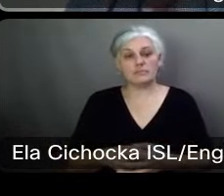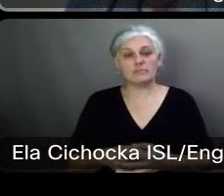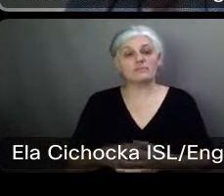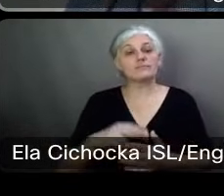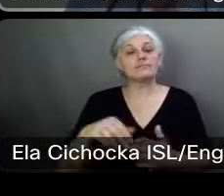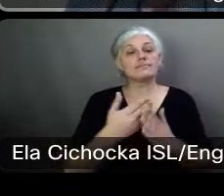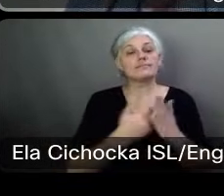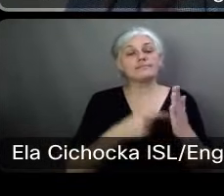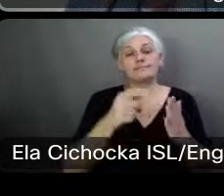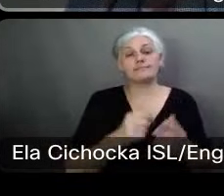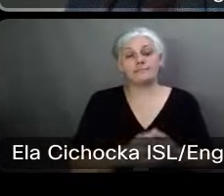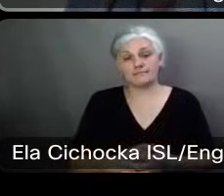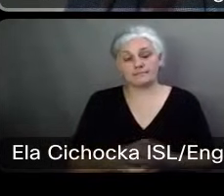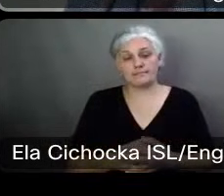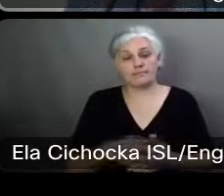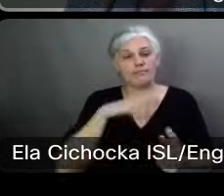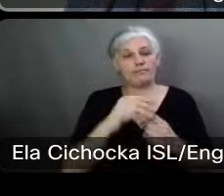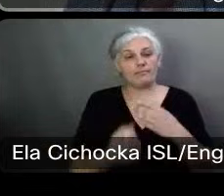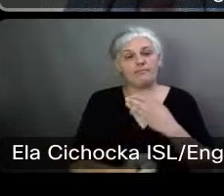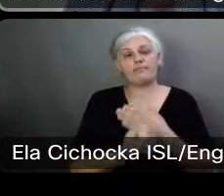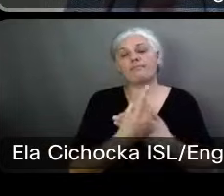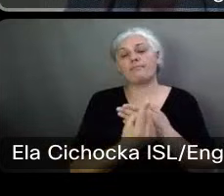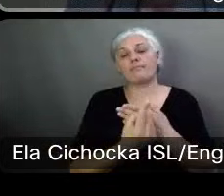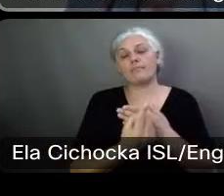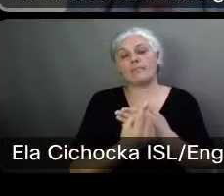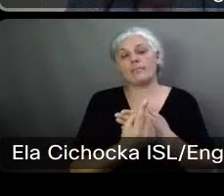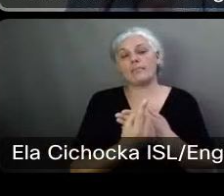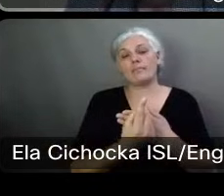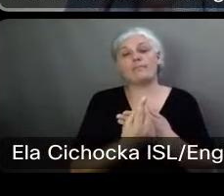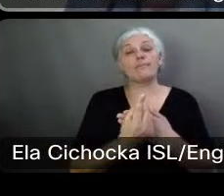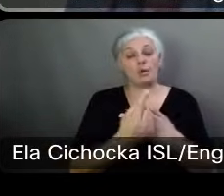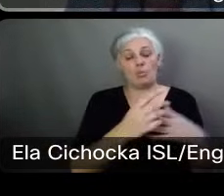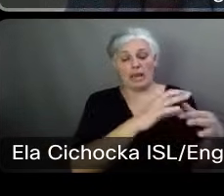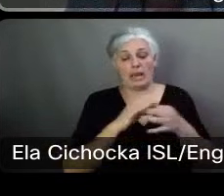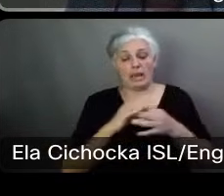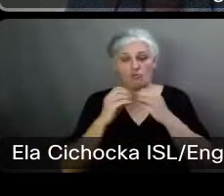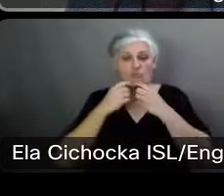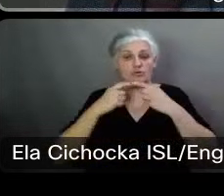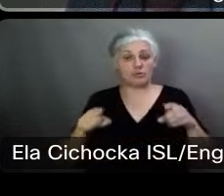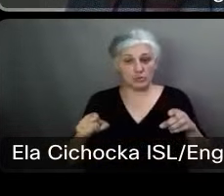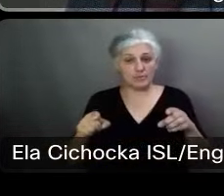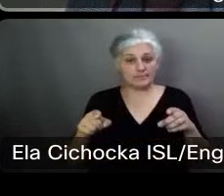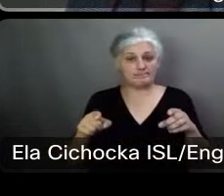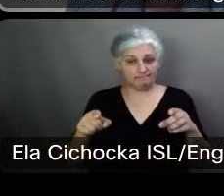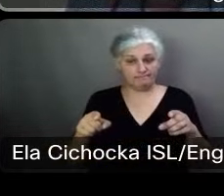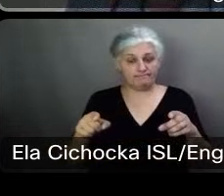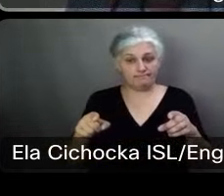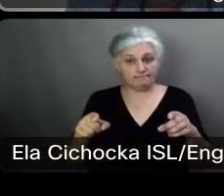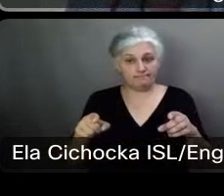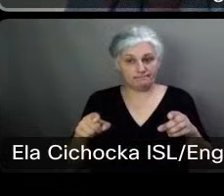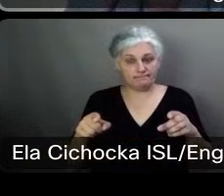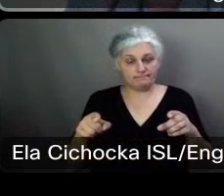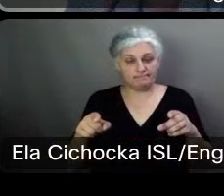in particular, incidents that trigger open disclosure, I suppose, in a short sense, and